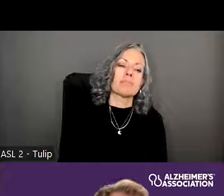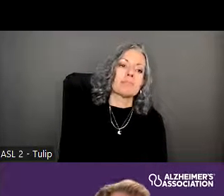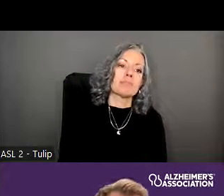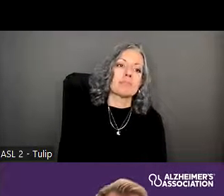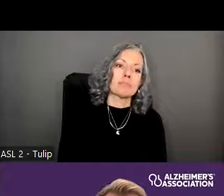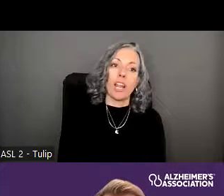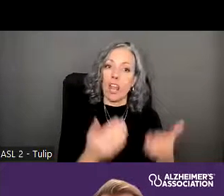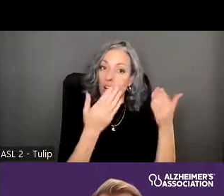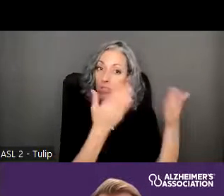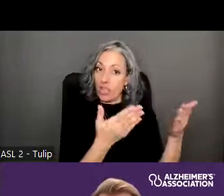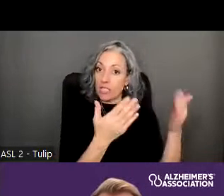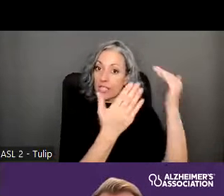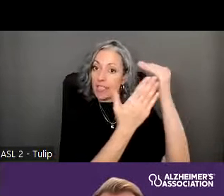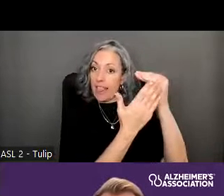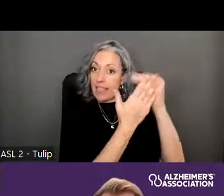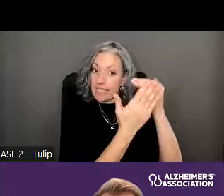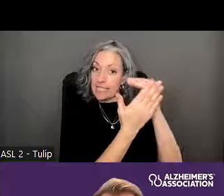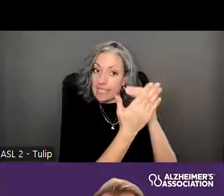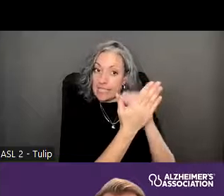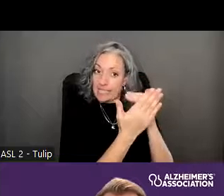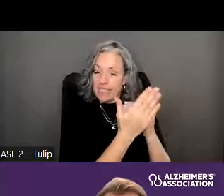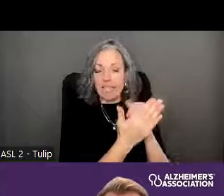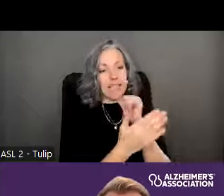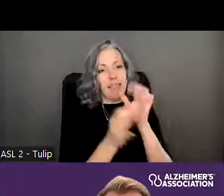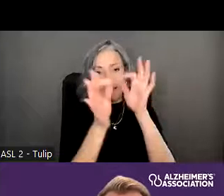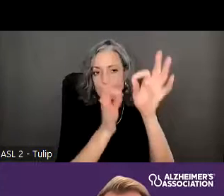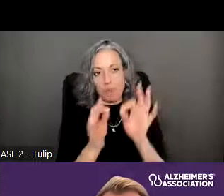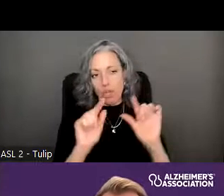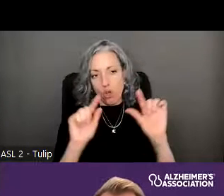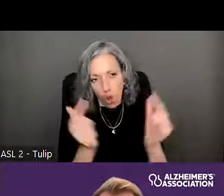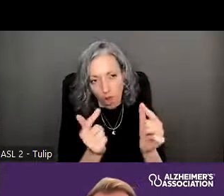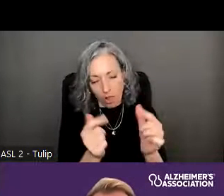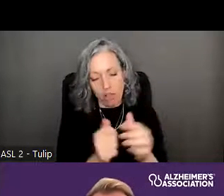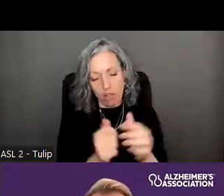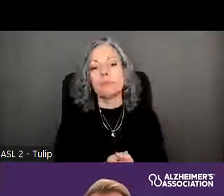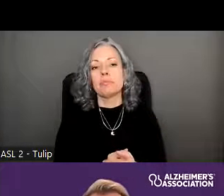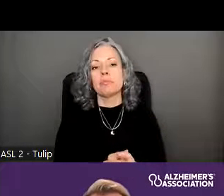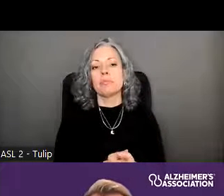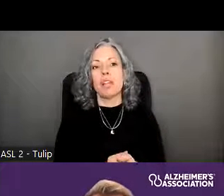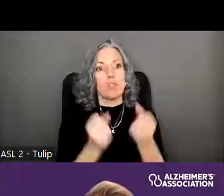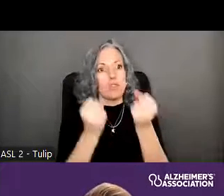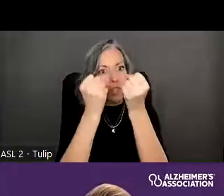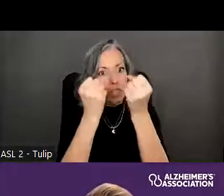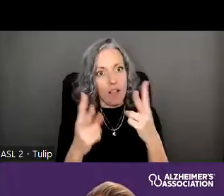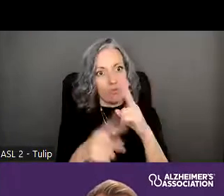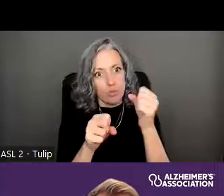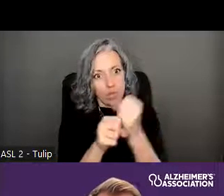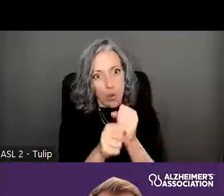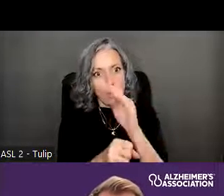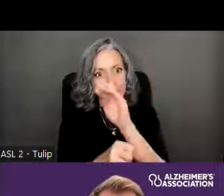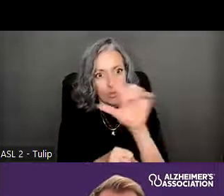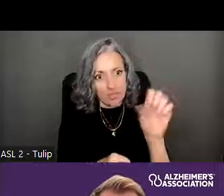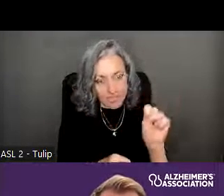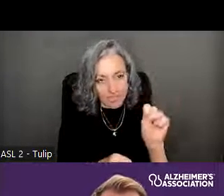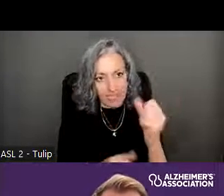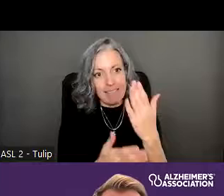And this is just a list. I won't go through all of these, but as Barbara kind of alluded to, there's a lot of 2-year bills,